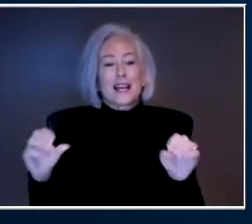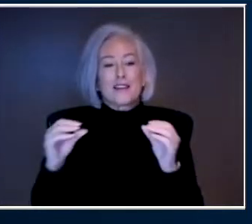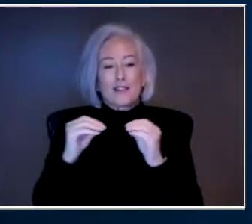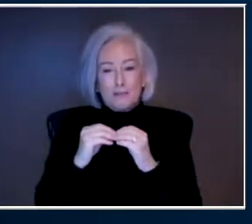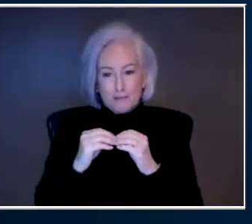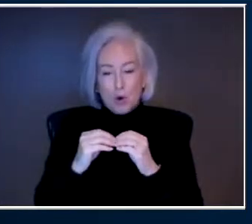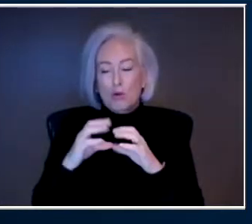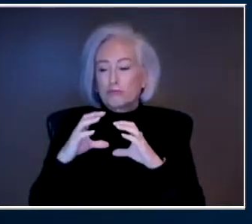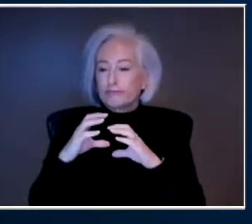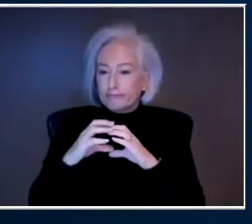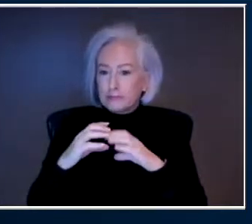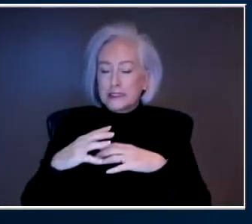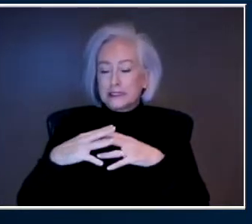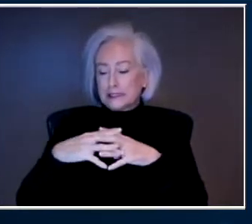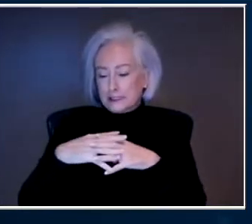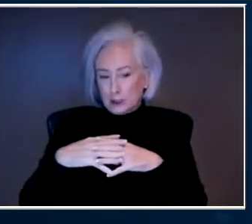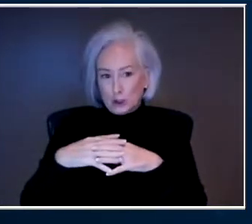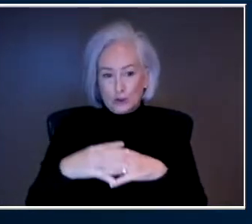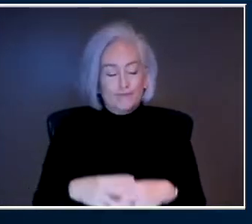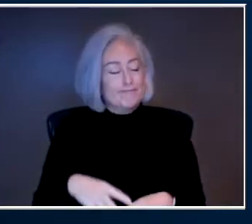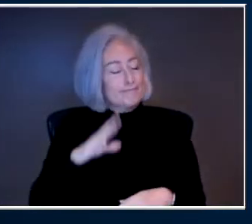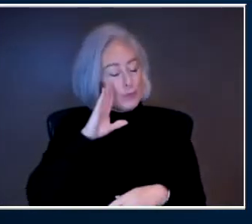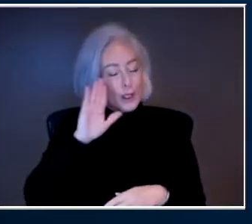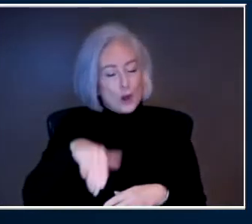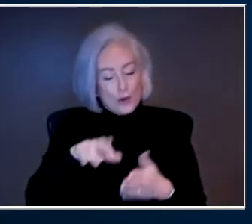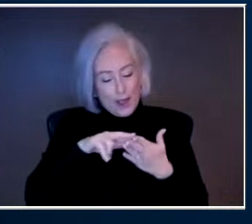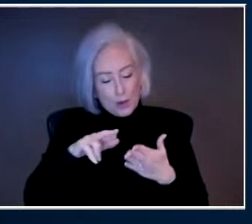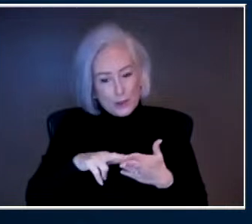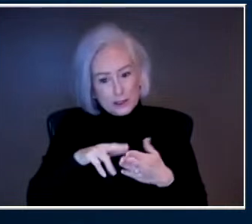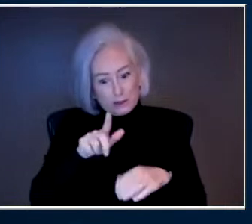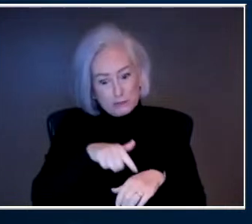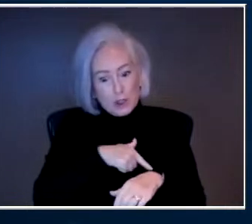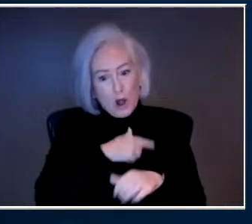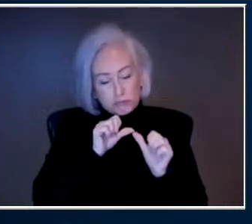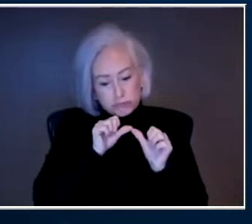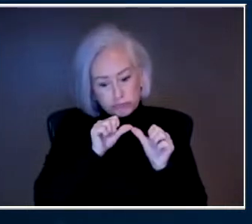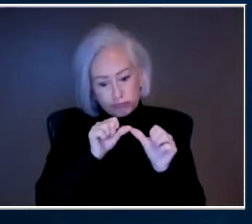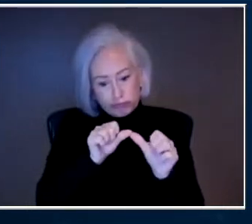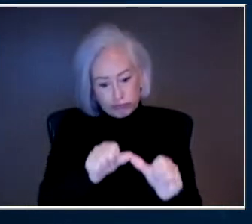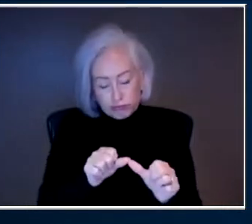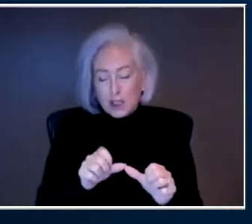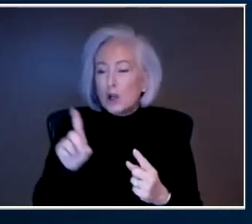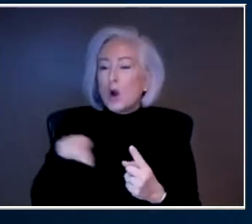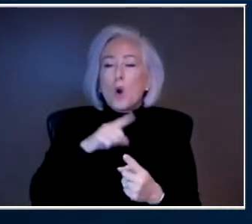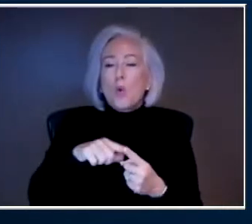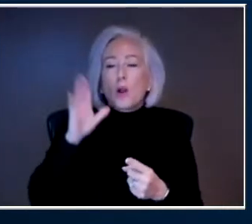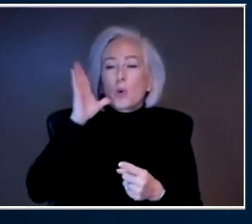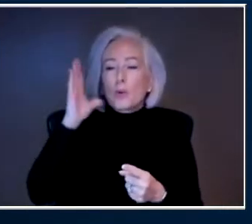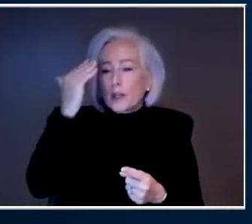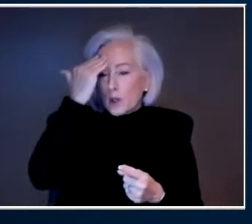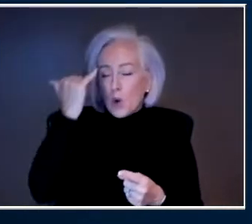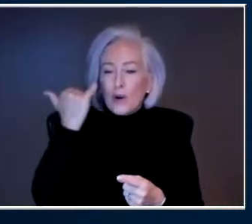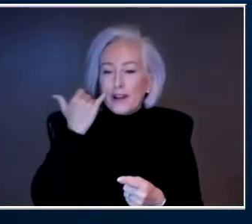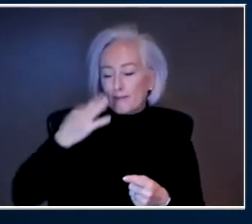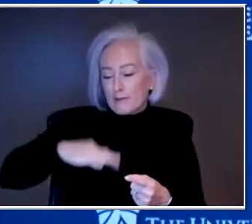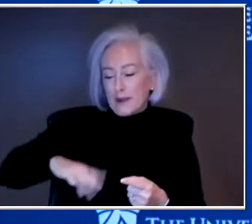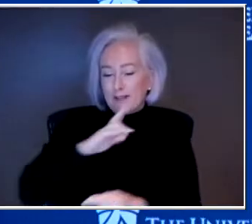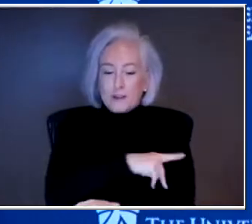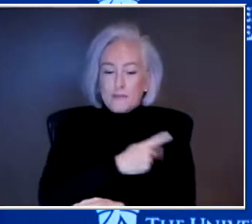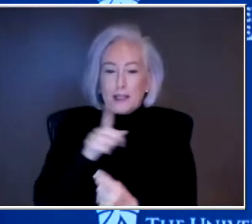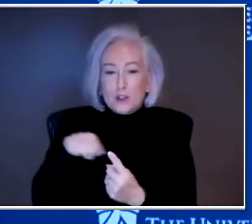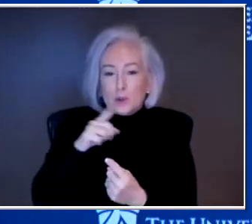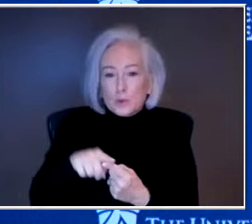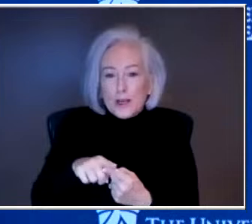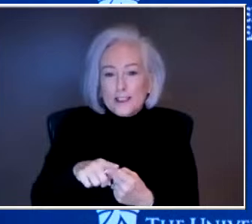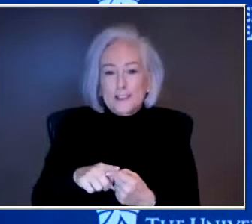You have to be patient as you do your research. Do we know when we might end up finding out if this is benefiting patients? So as an